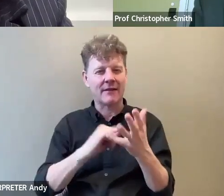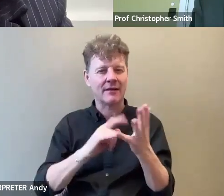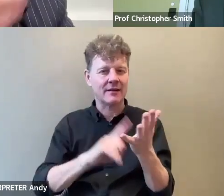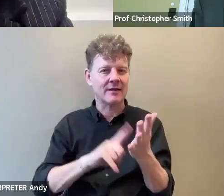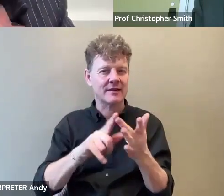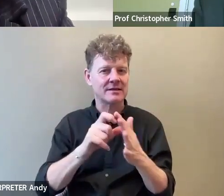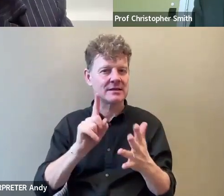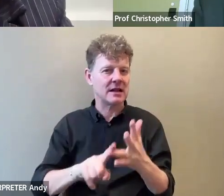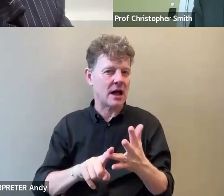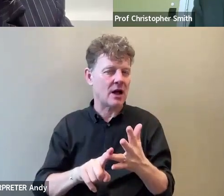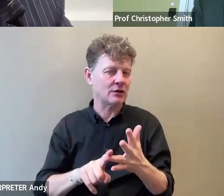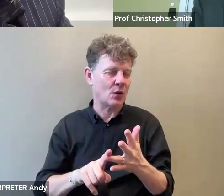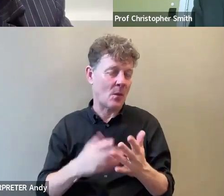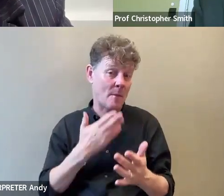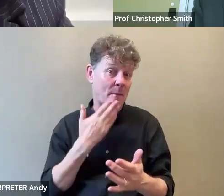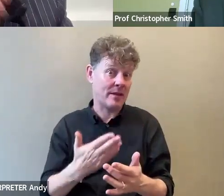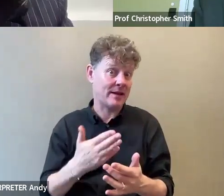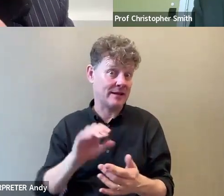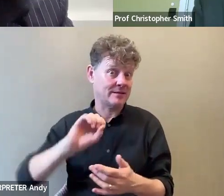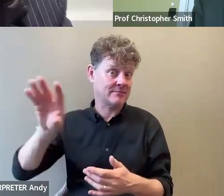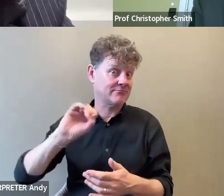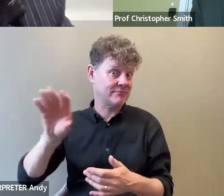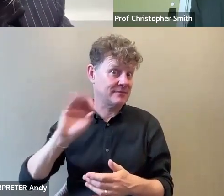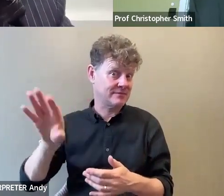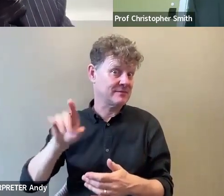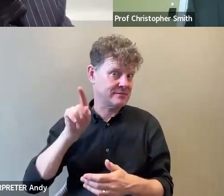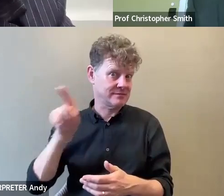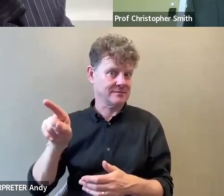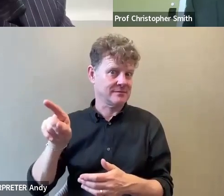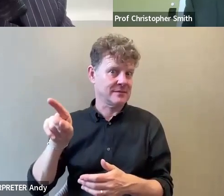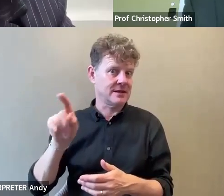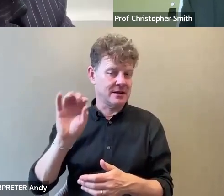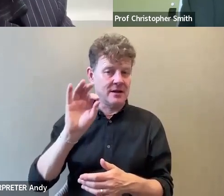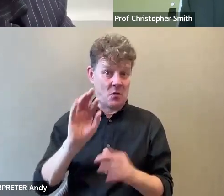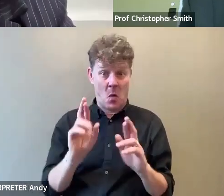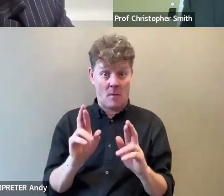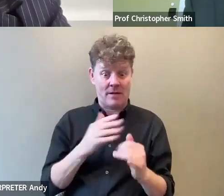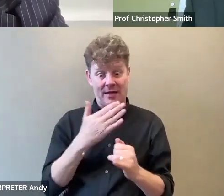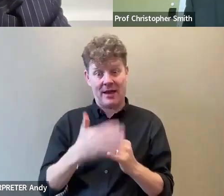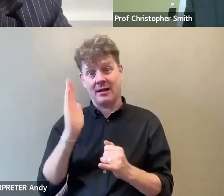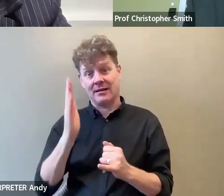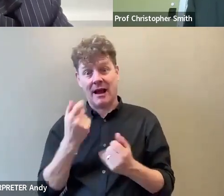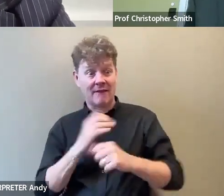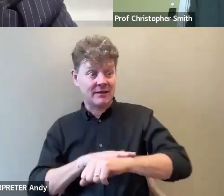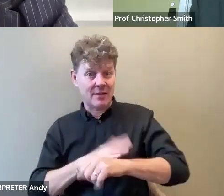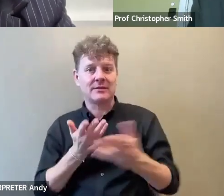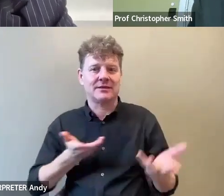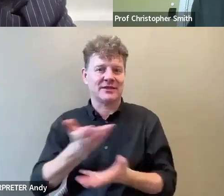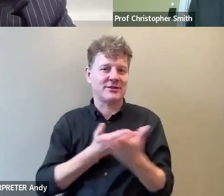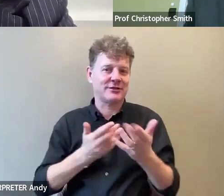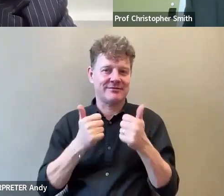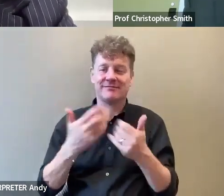feel free to ask your questions, to post your questions so that we can have some discussion hopefully at the end if we've got time. Thanks. Over to you,